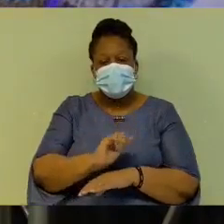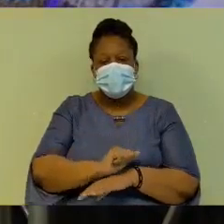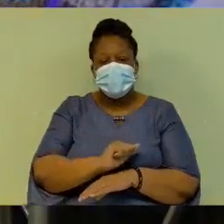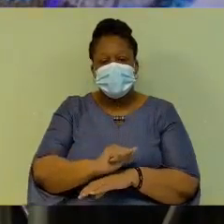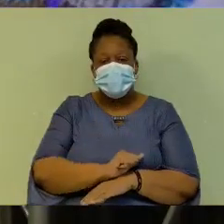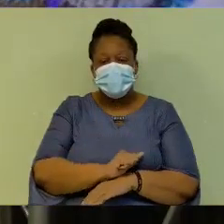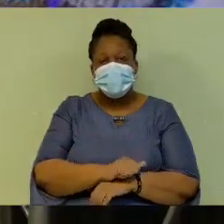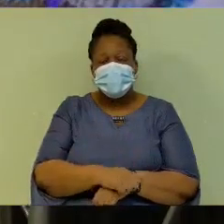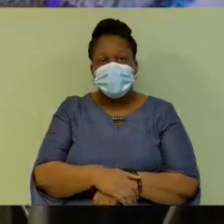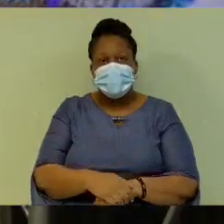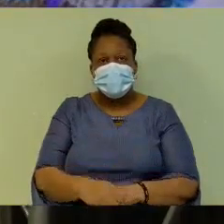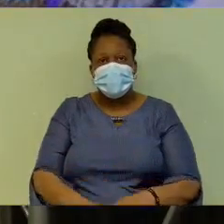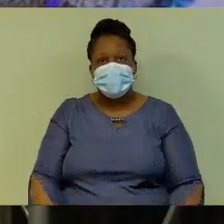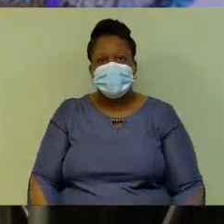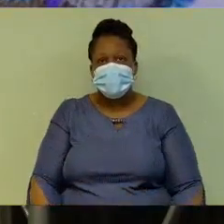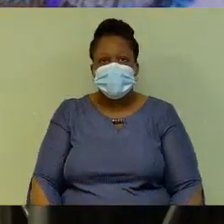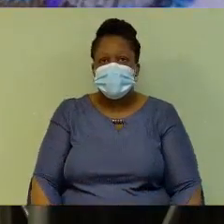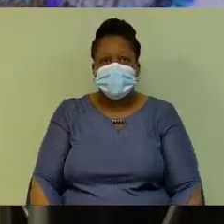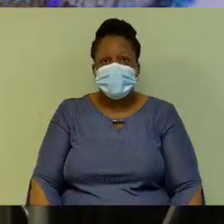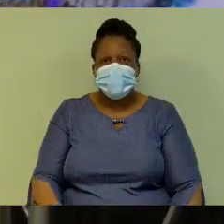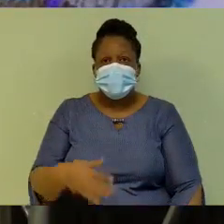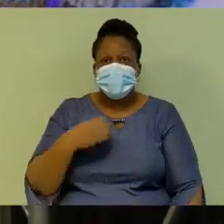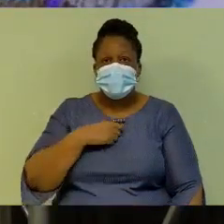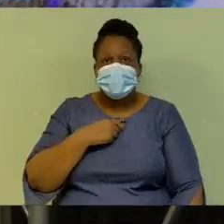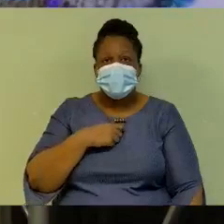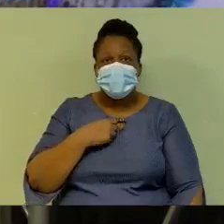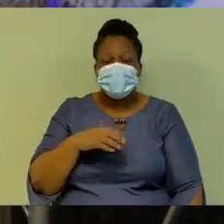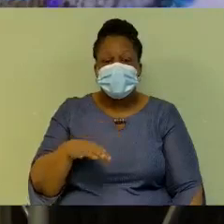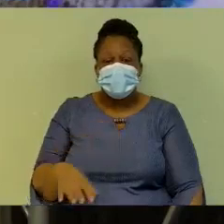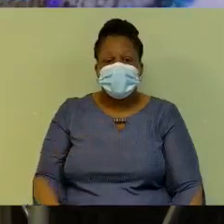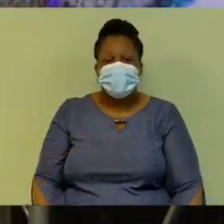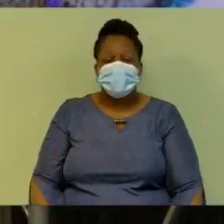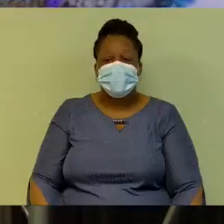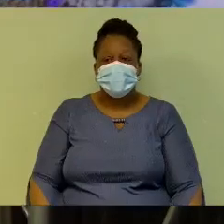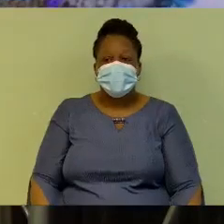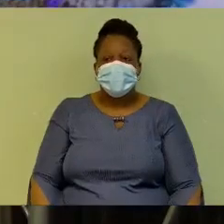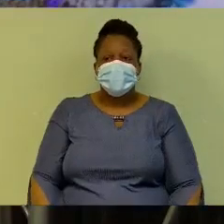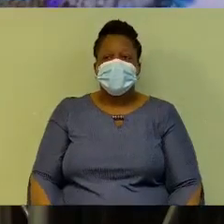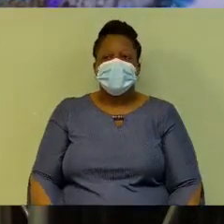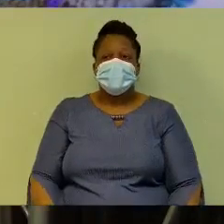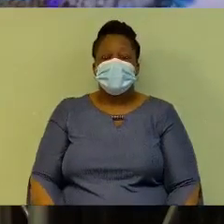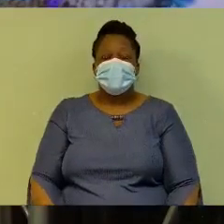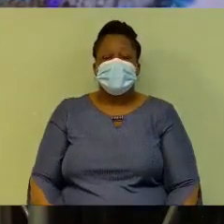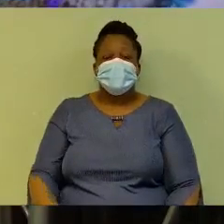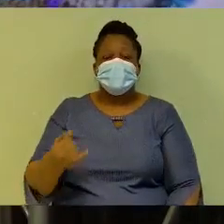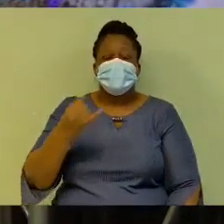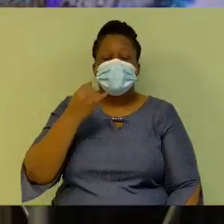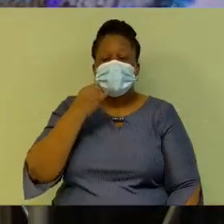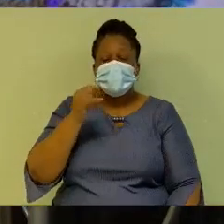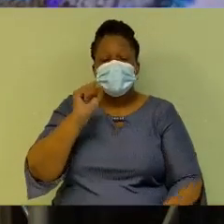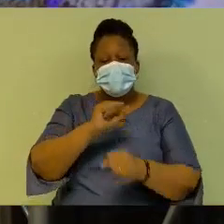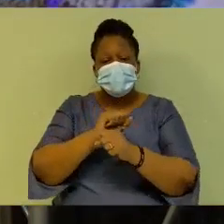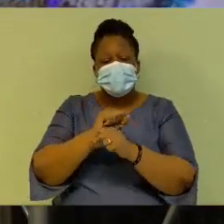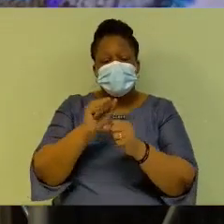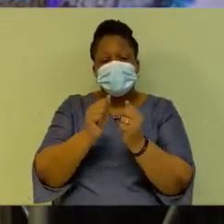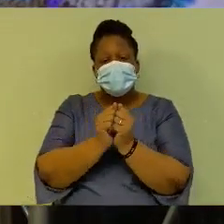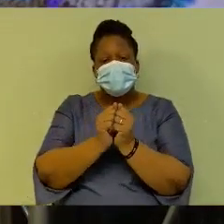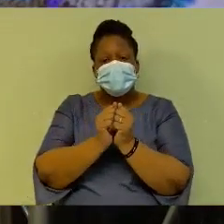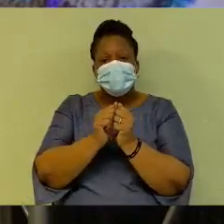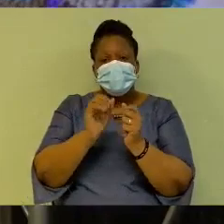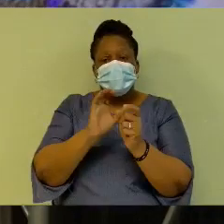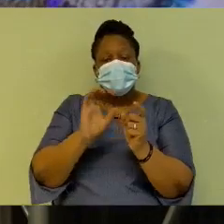Good afternoon to everyone. My name is Celia Christopher. I am the Director of the Department of Gender Affairs, and